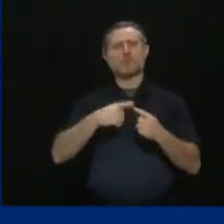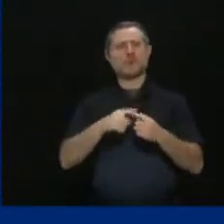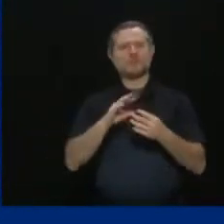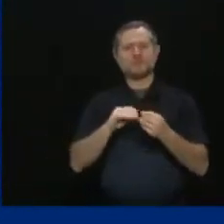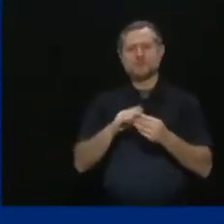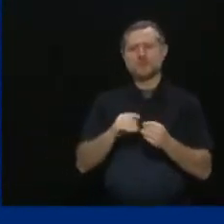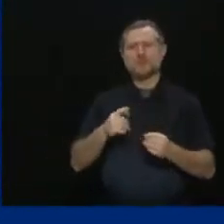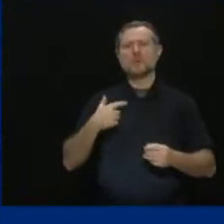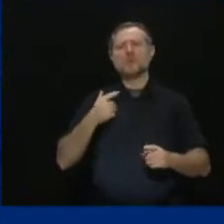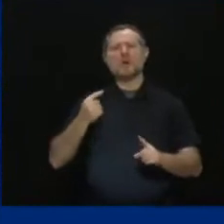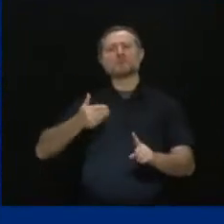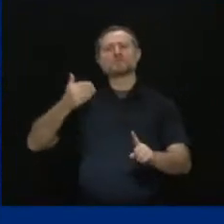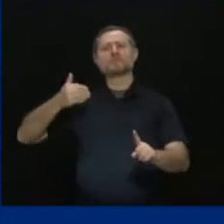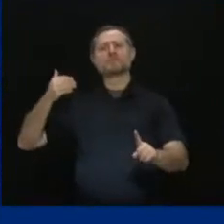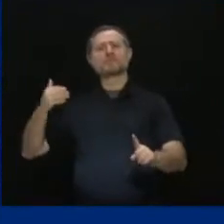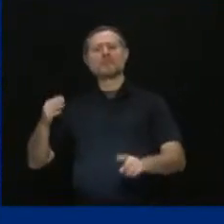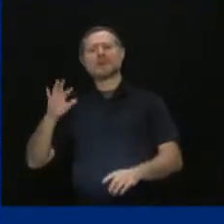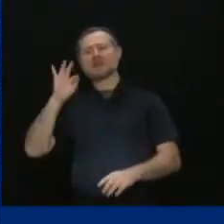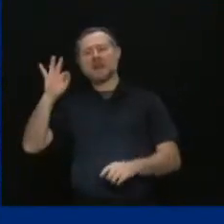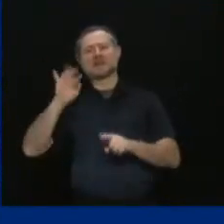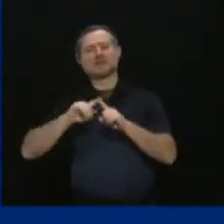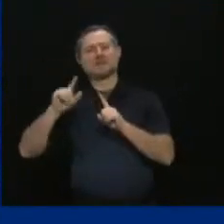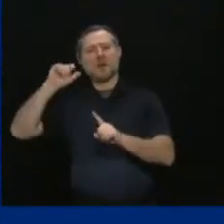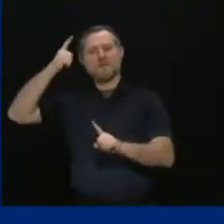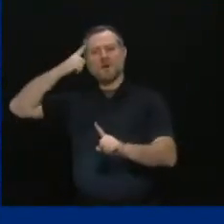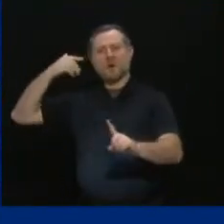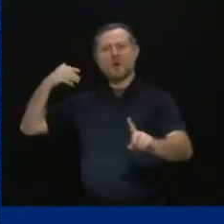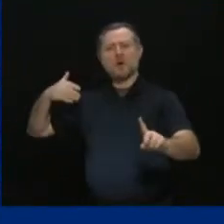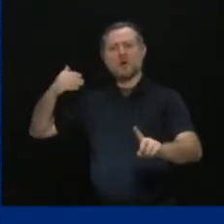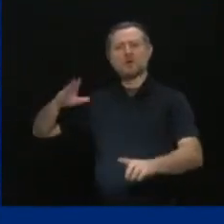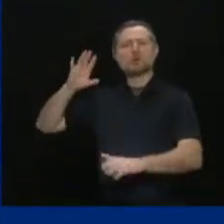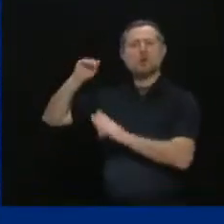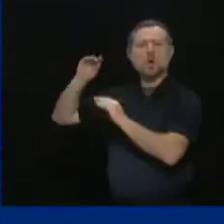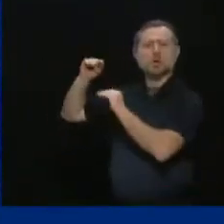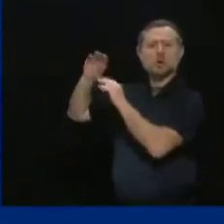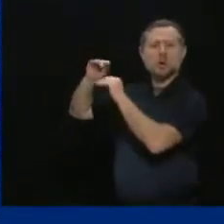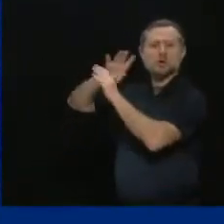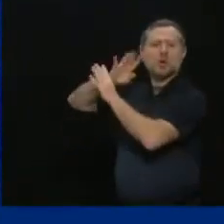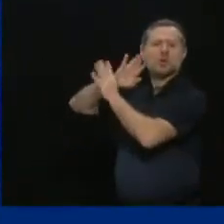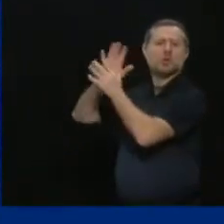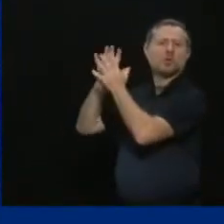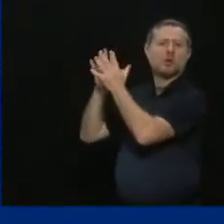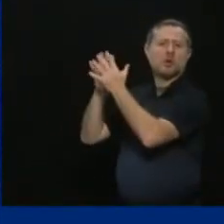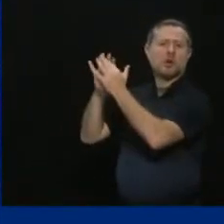I've heard talk, I don't think I've heard